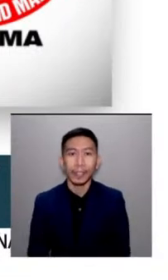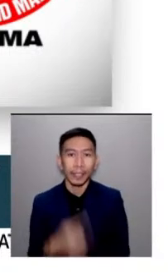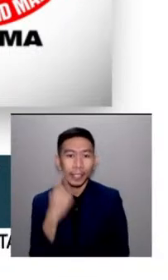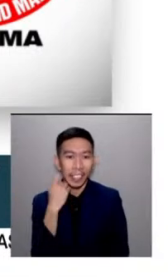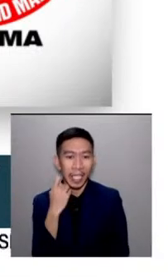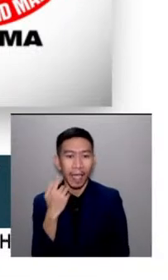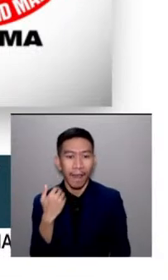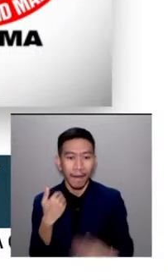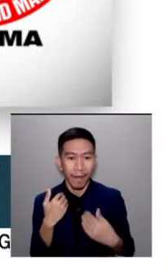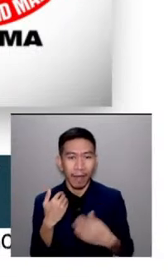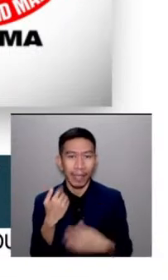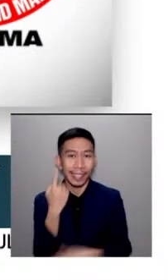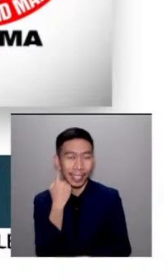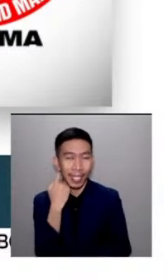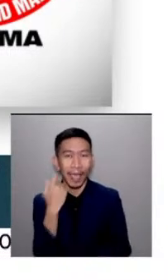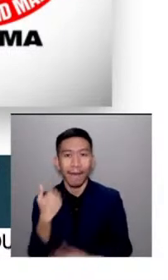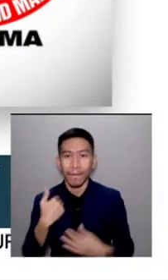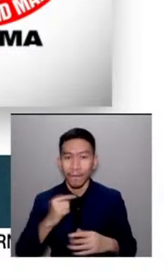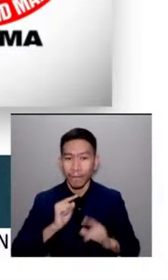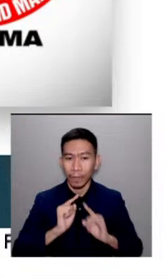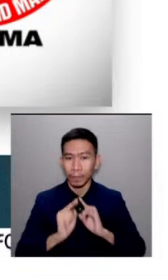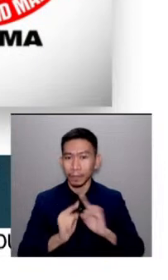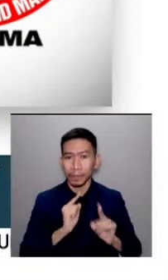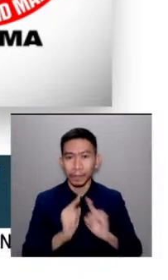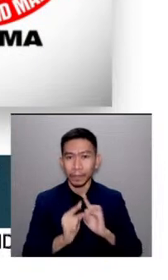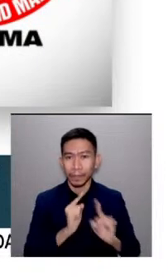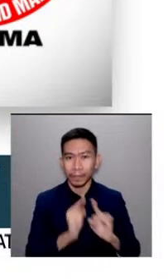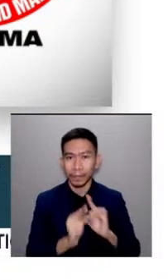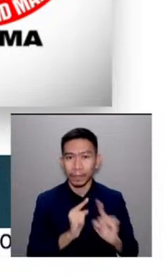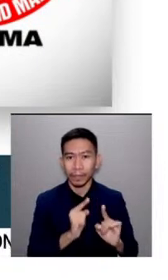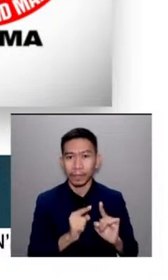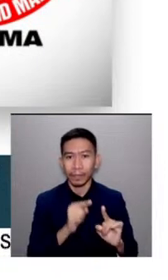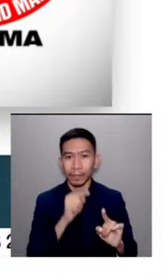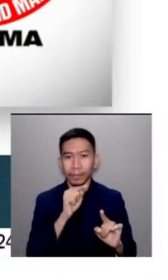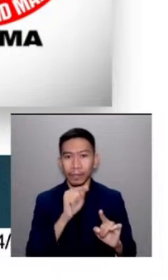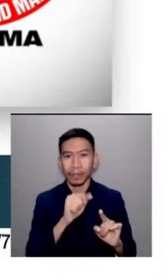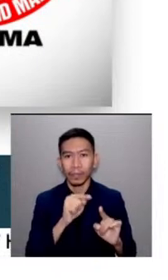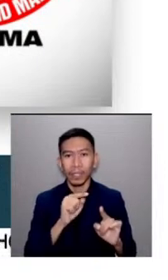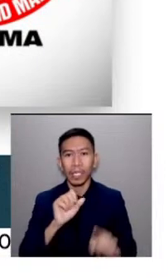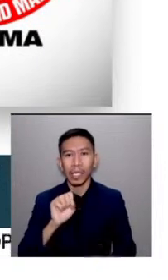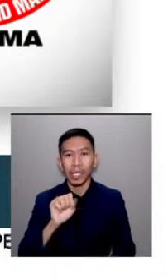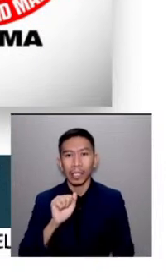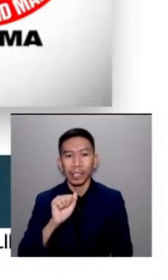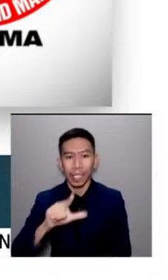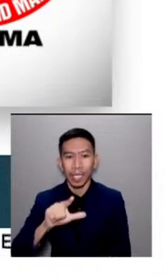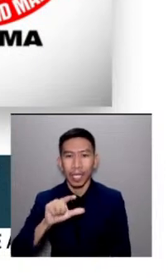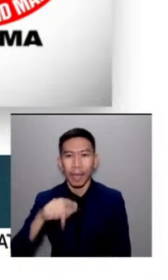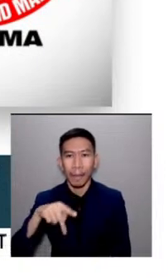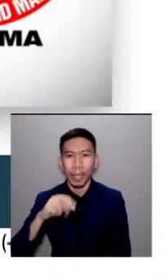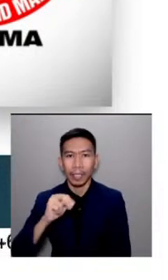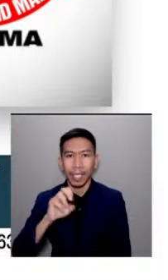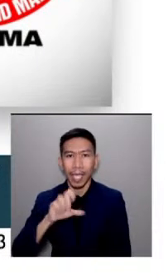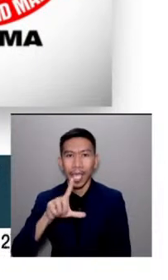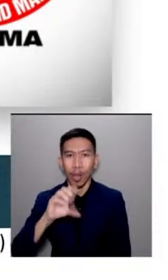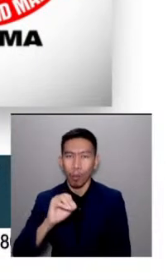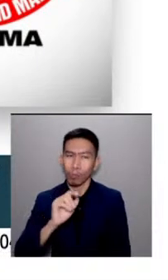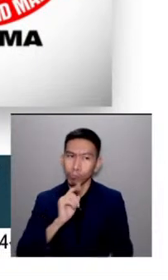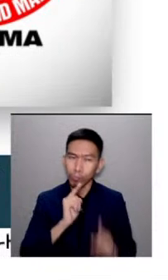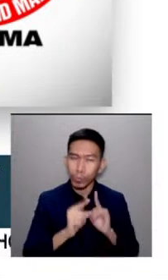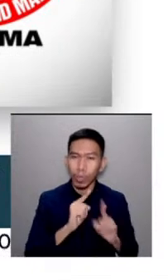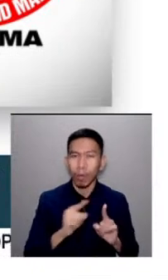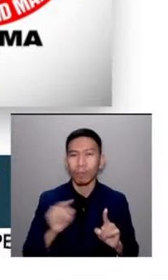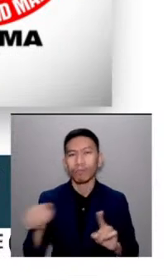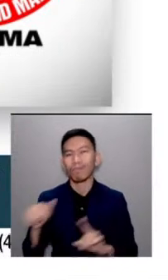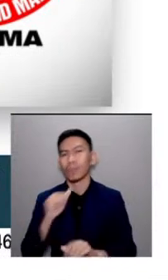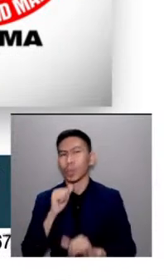moments ago, we spoke to former chief presidential legal counsel Salvador Senator Panelo. He denied speculations